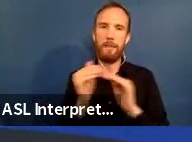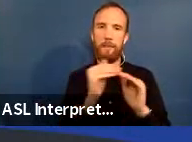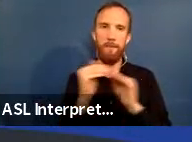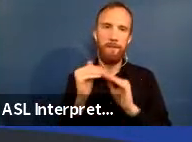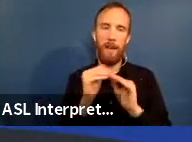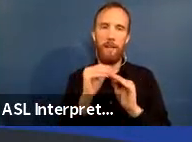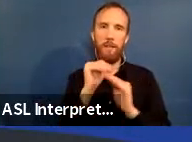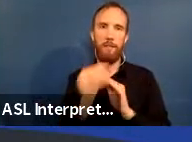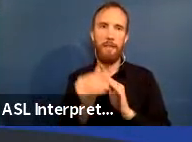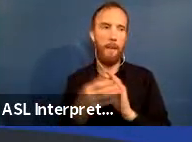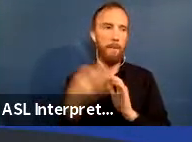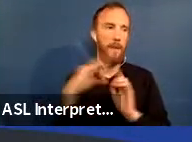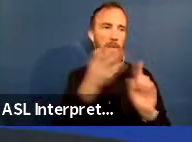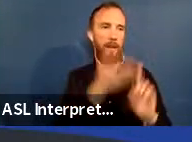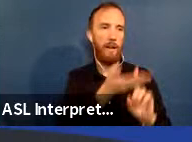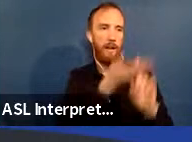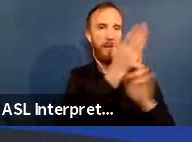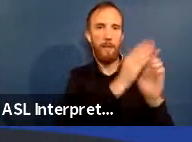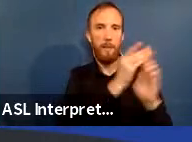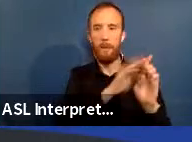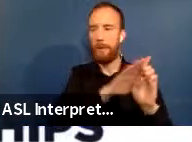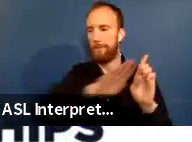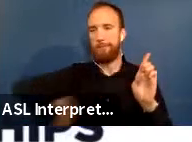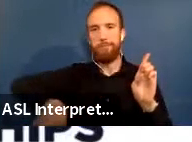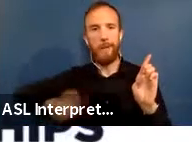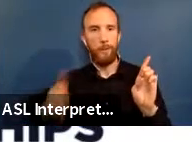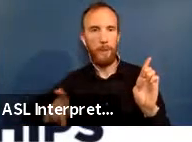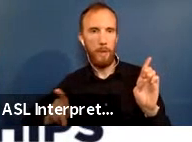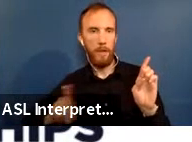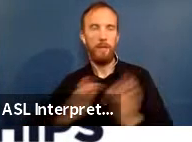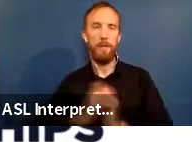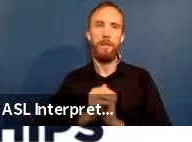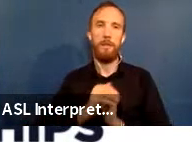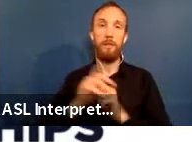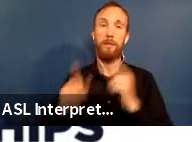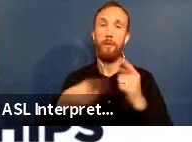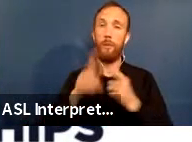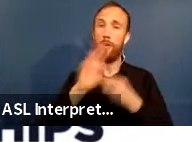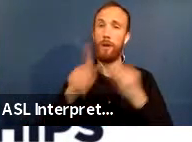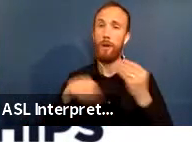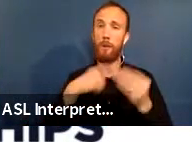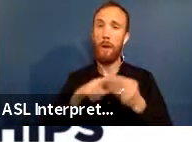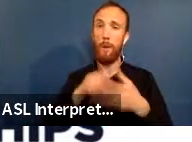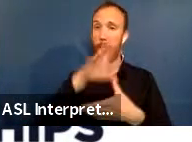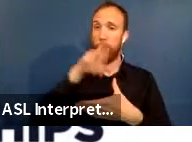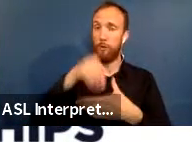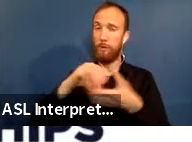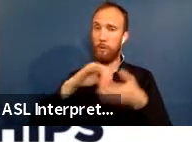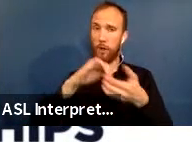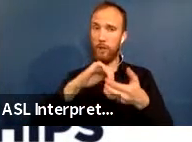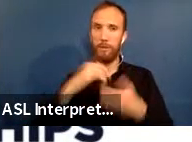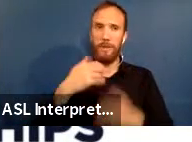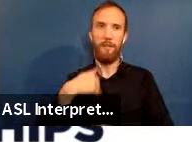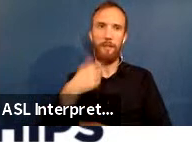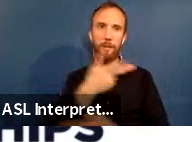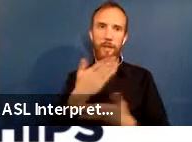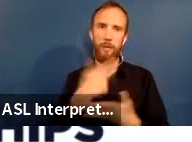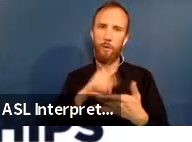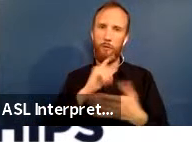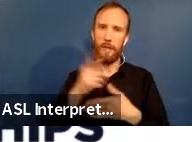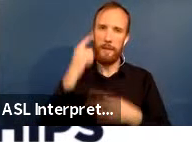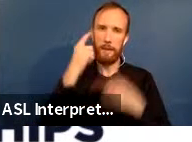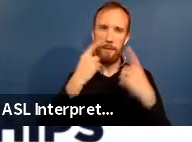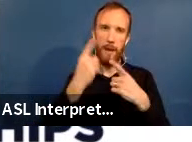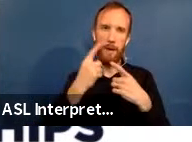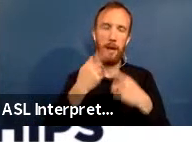equity lens, we're able to see the system and do great work. When we talk about inclusive partnerships, there are sort of 3 ways we're anchoring this conversation. We